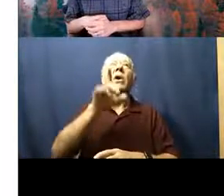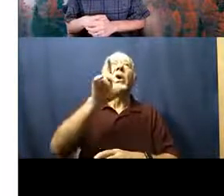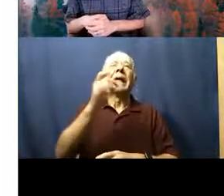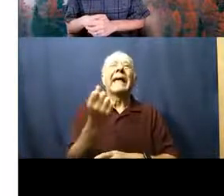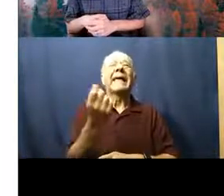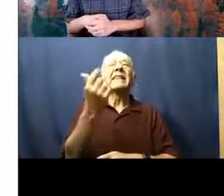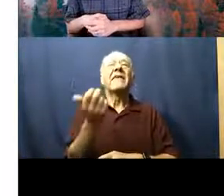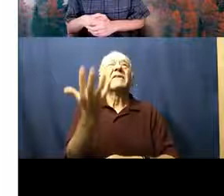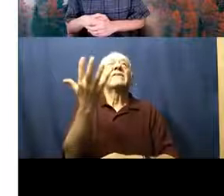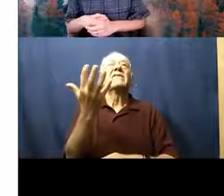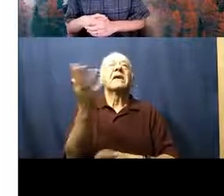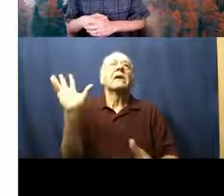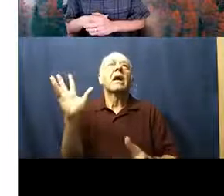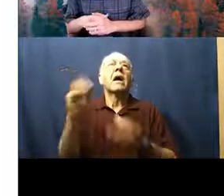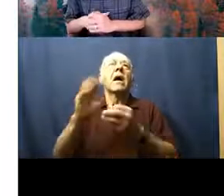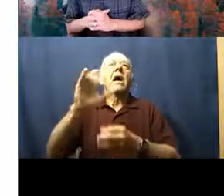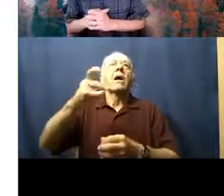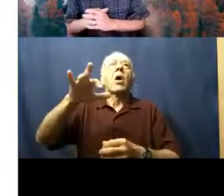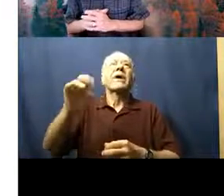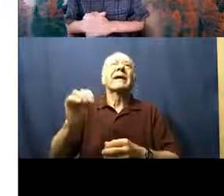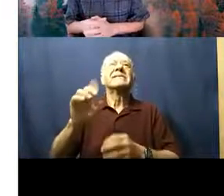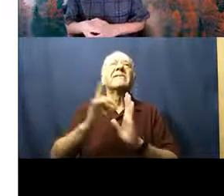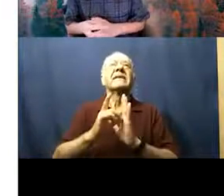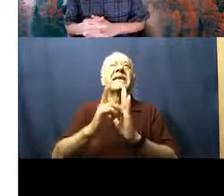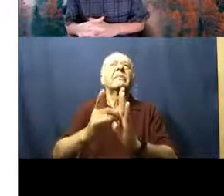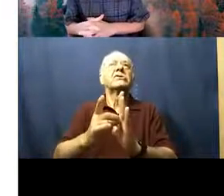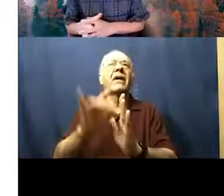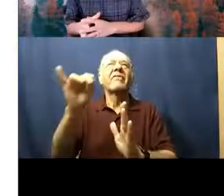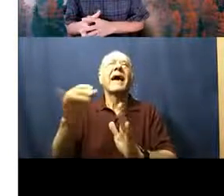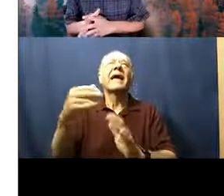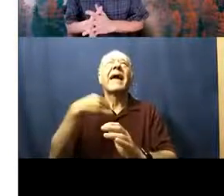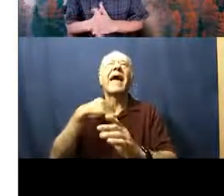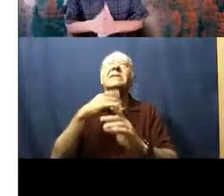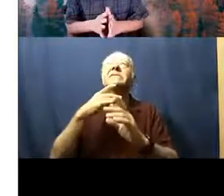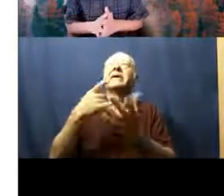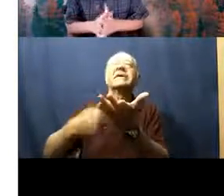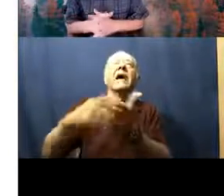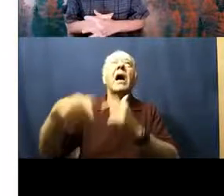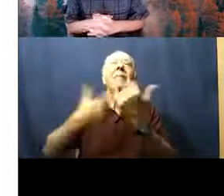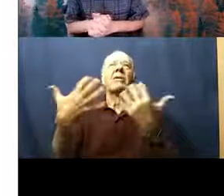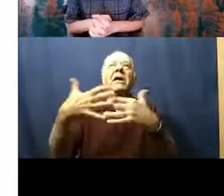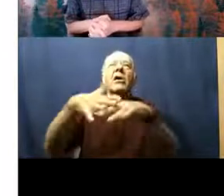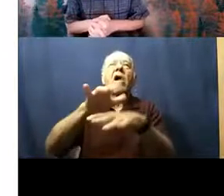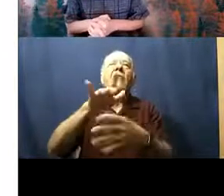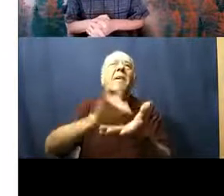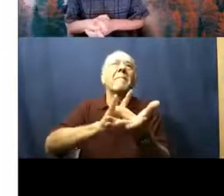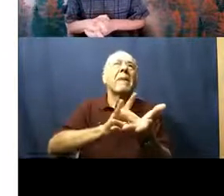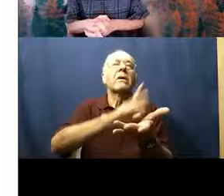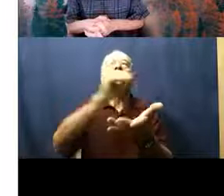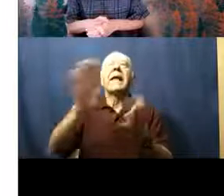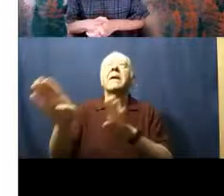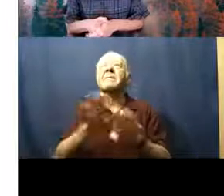comprehensive demonstration, which includes a dialogue about integration of medical and behavioral